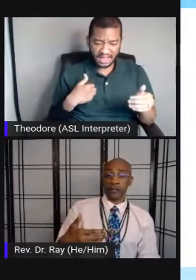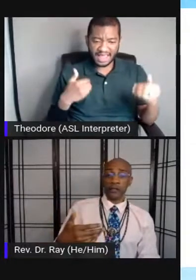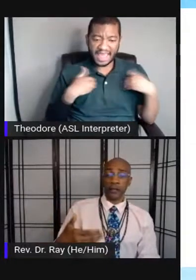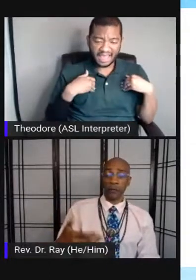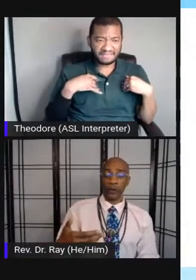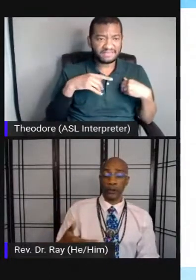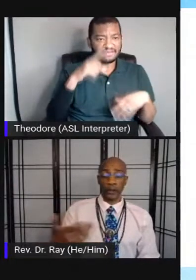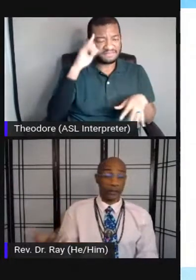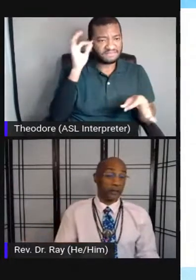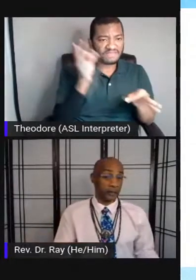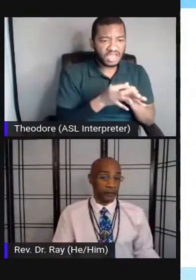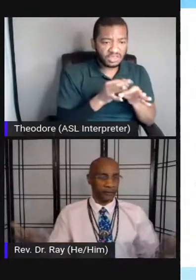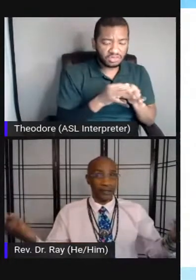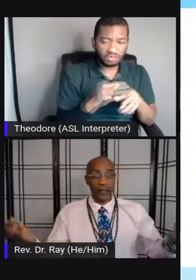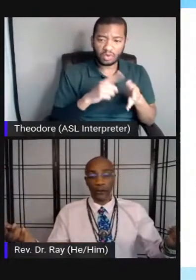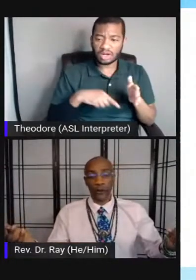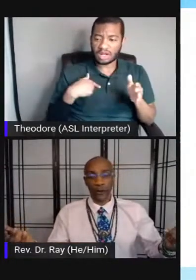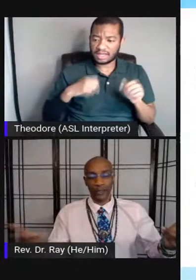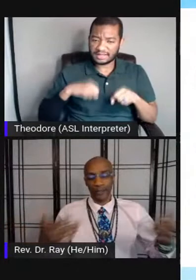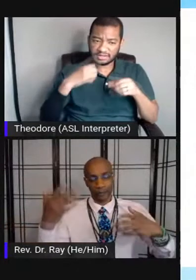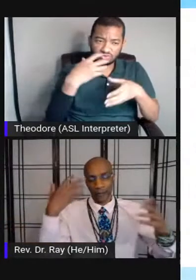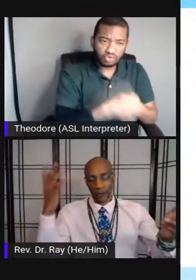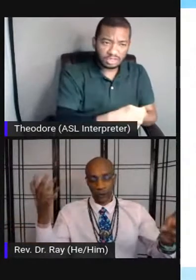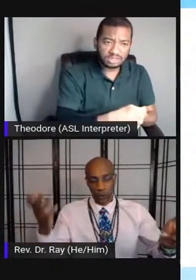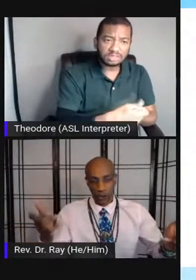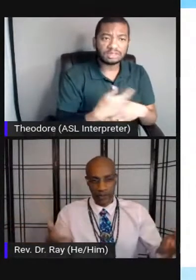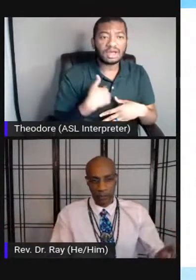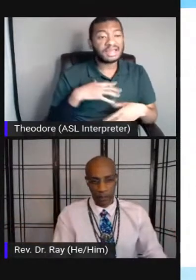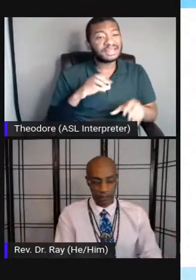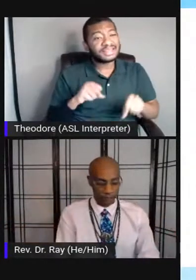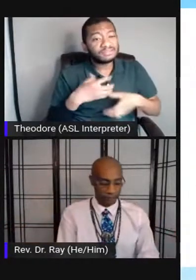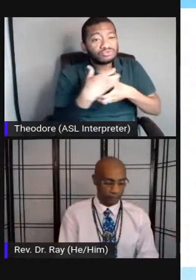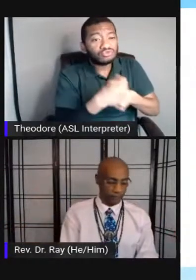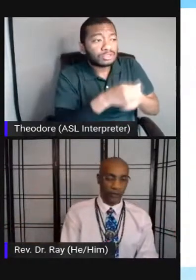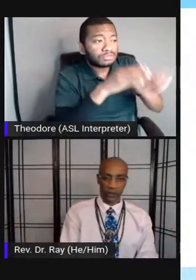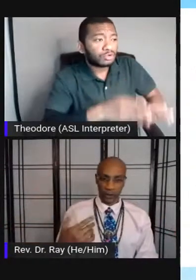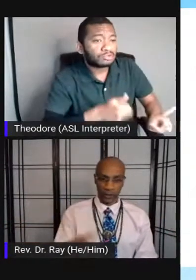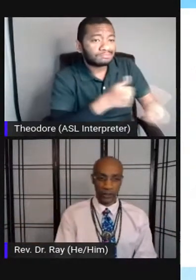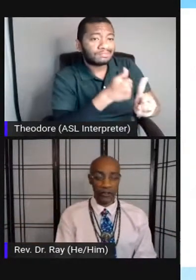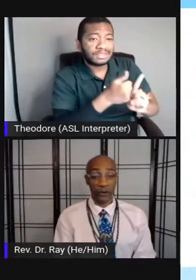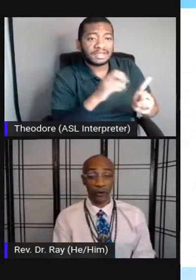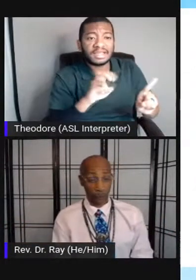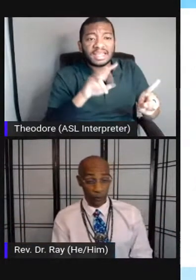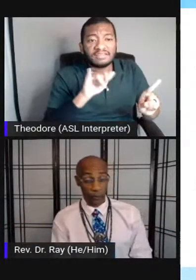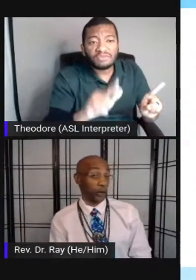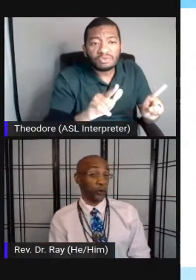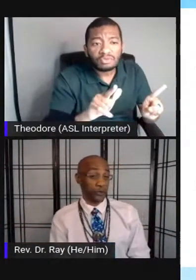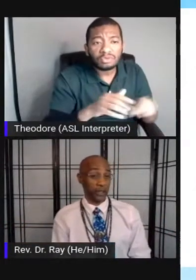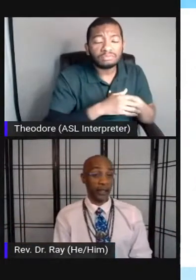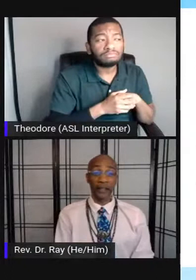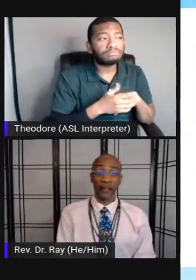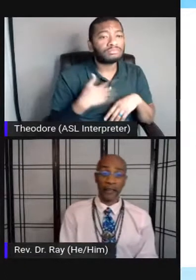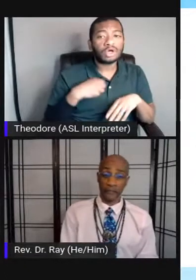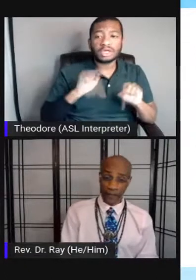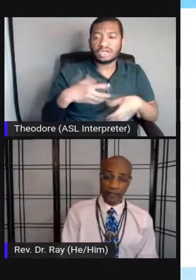trust someone who is sacred or holy, whatever those words even mean. So let's continue, though, with what Holmes